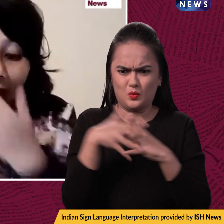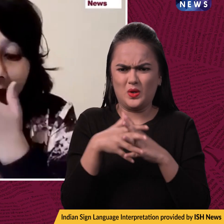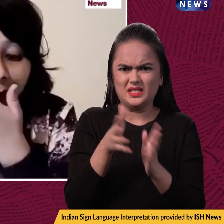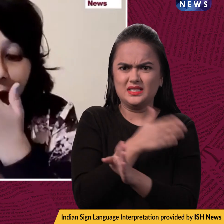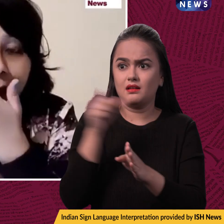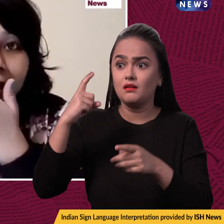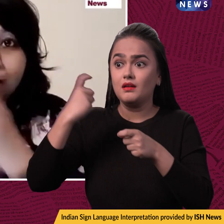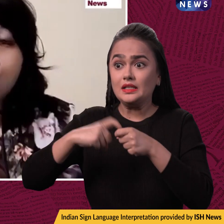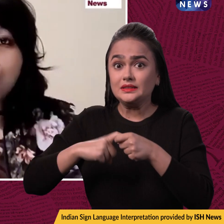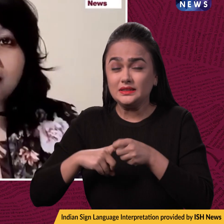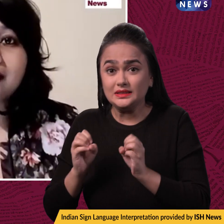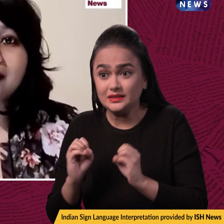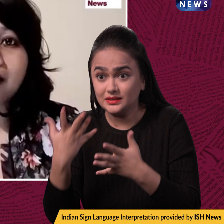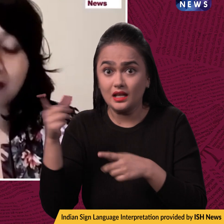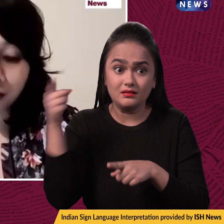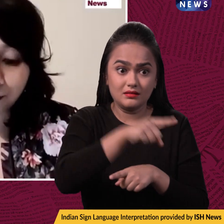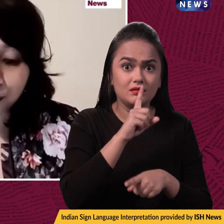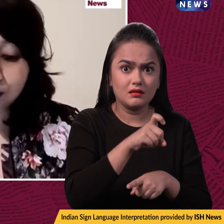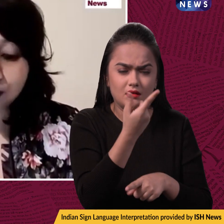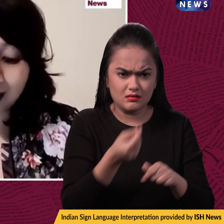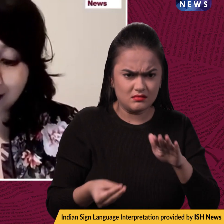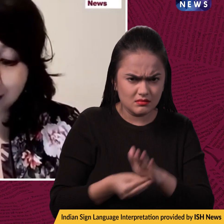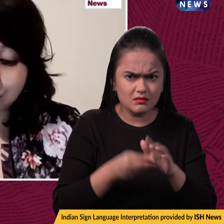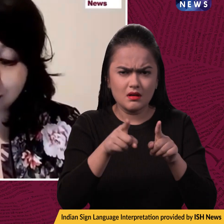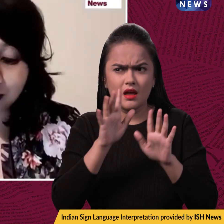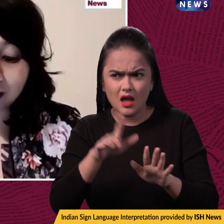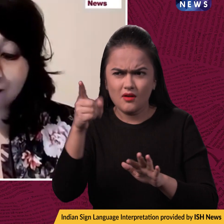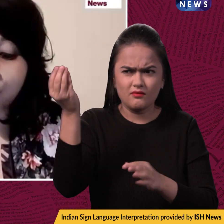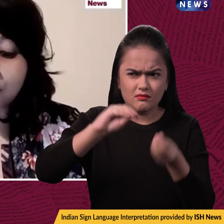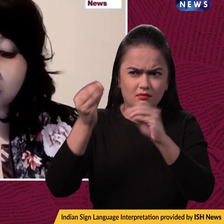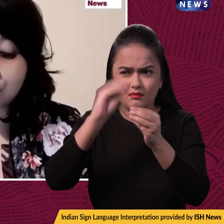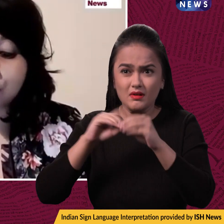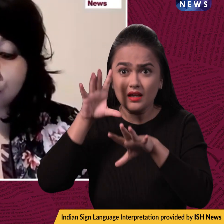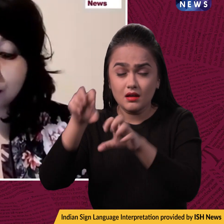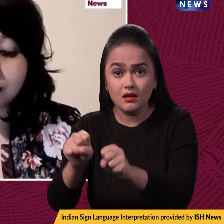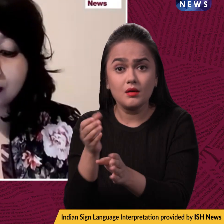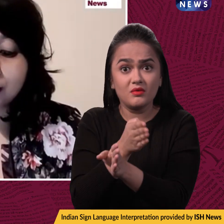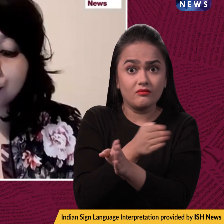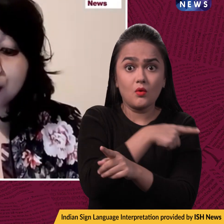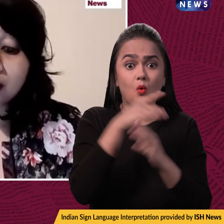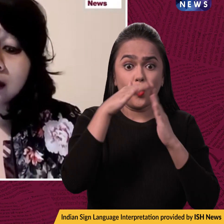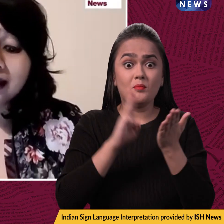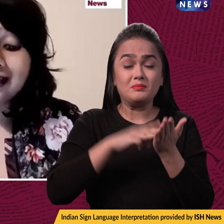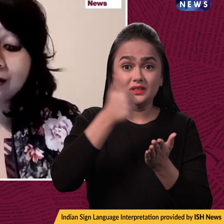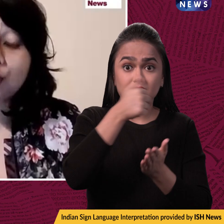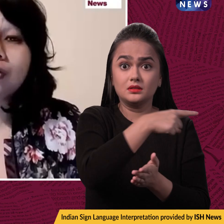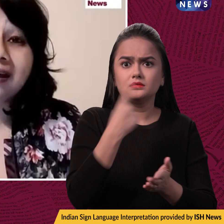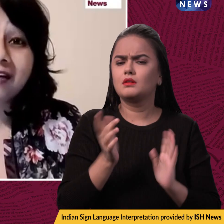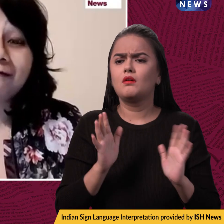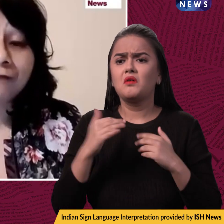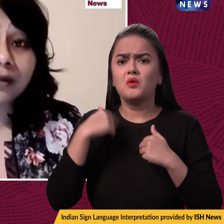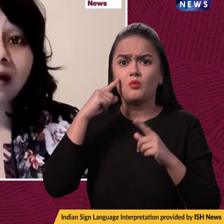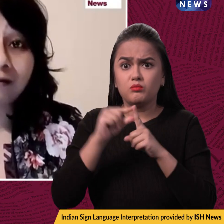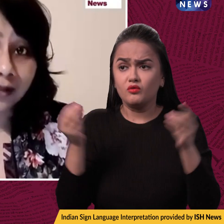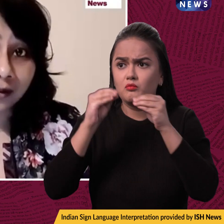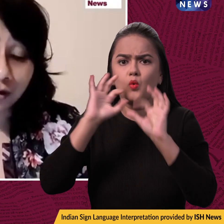an inquiry commission probing his corruption allegations against former Maharashtra Home Minister Anil Deshmukh, saying he does not have